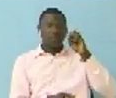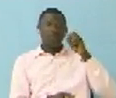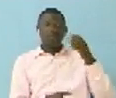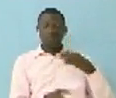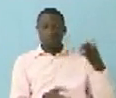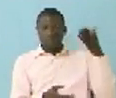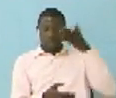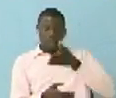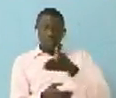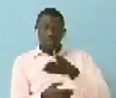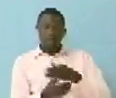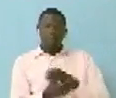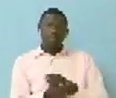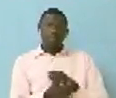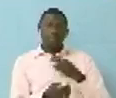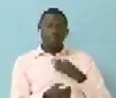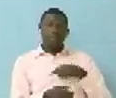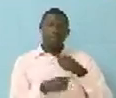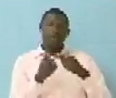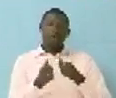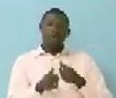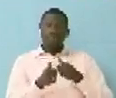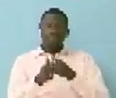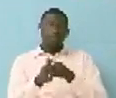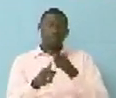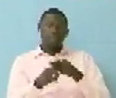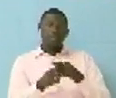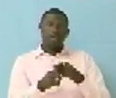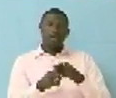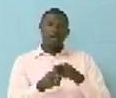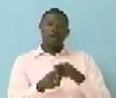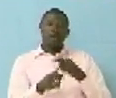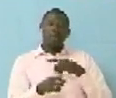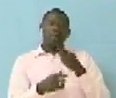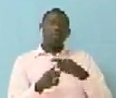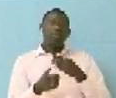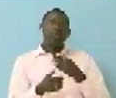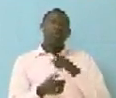it was following their confession about their involvement in the coup.